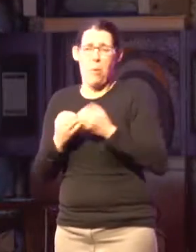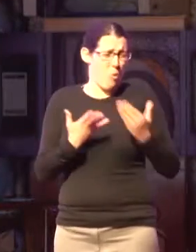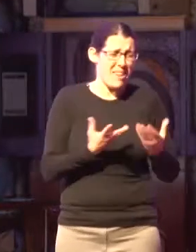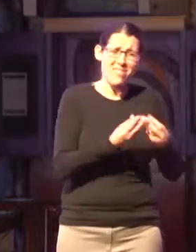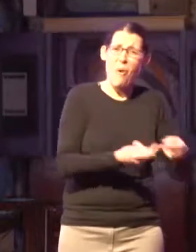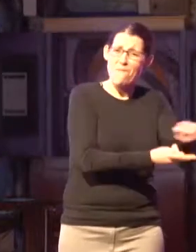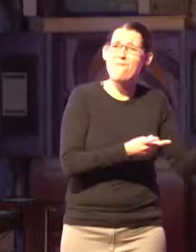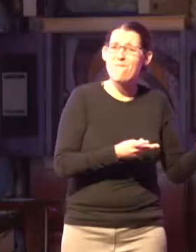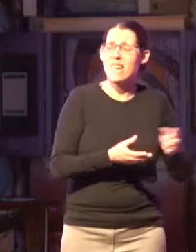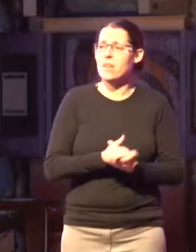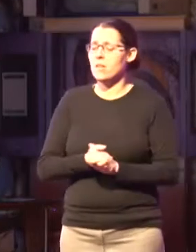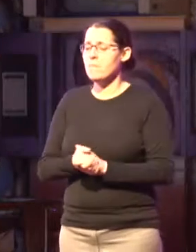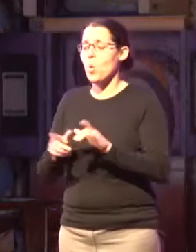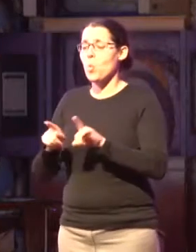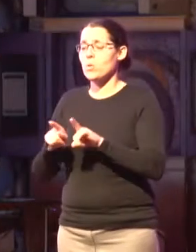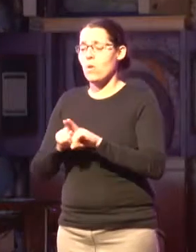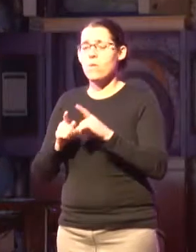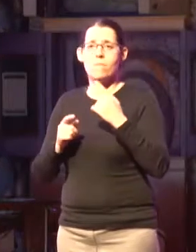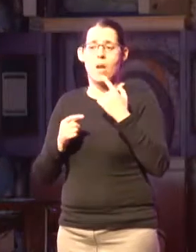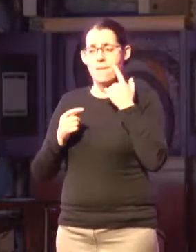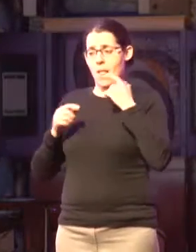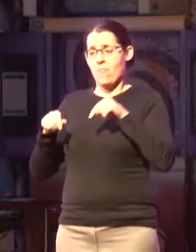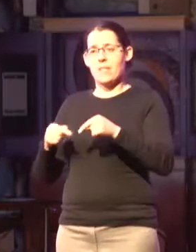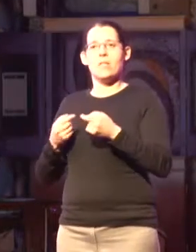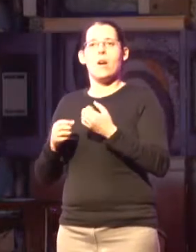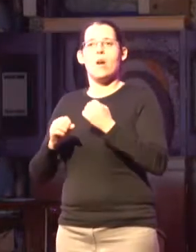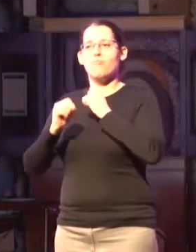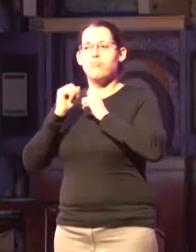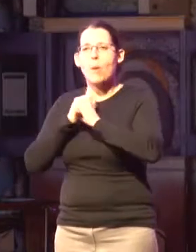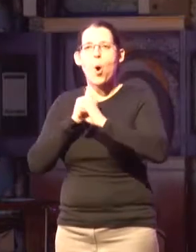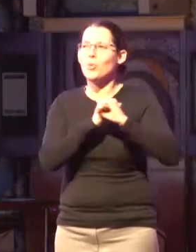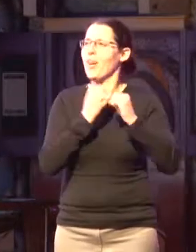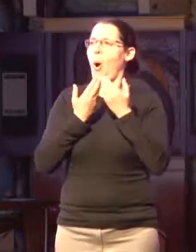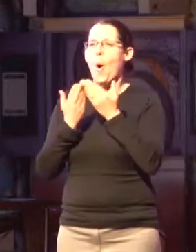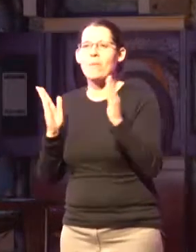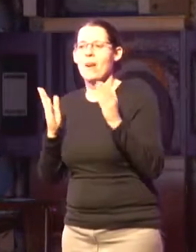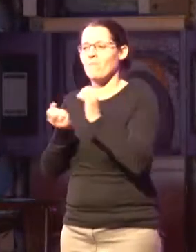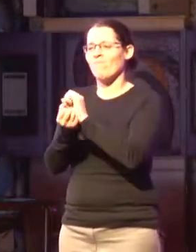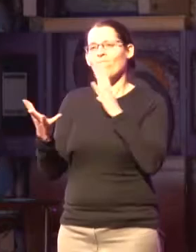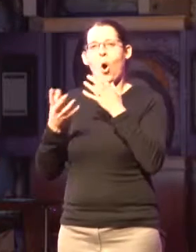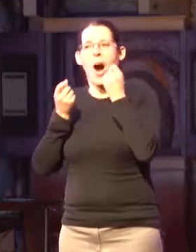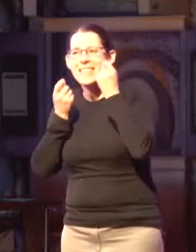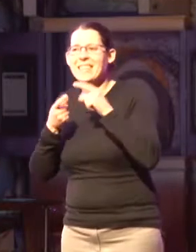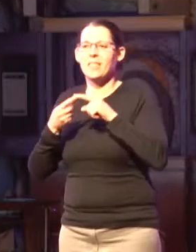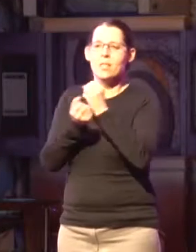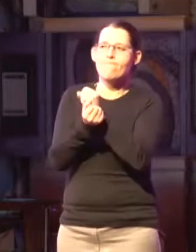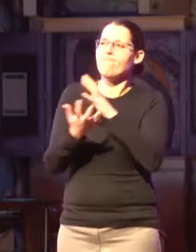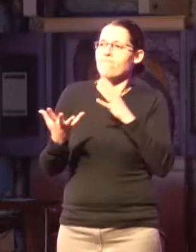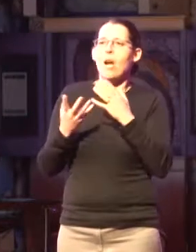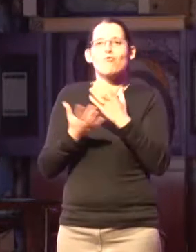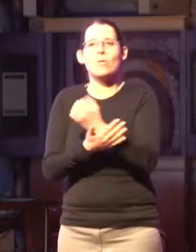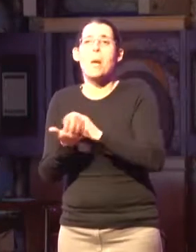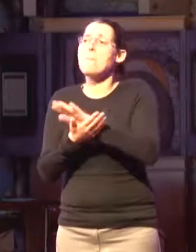under Creative Commons, promotes the opening up and freeing of ideas and resources so that